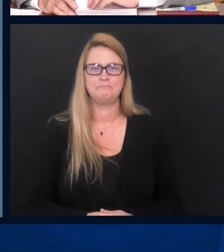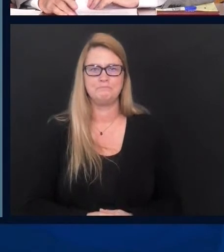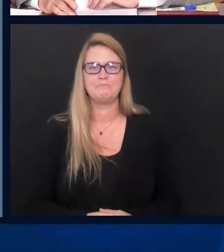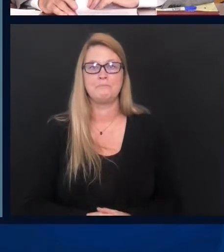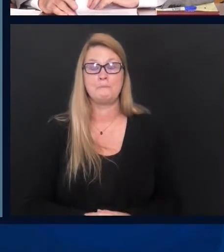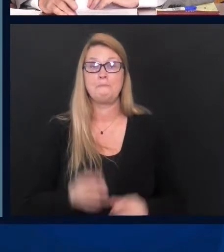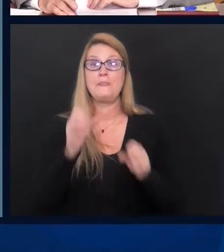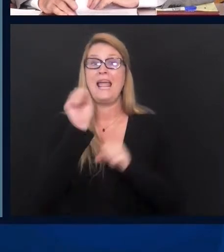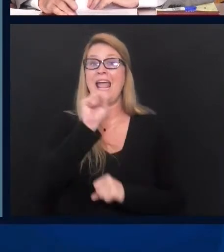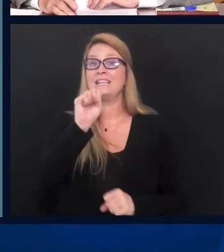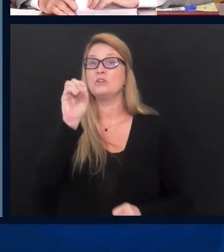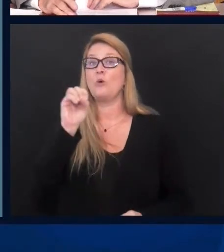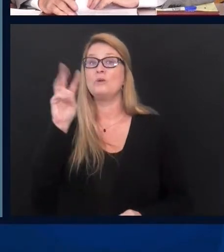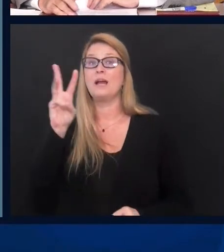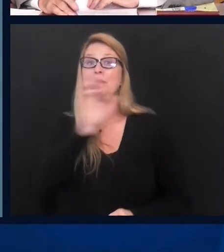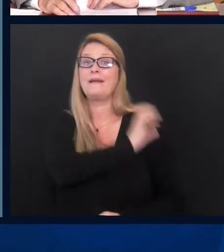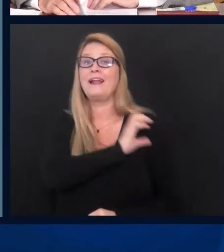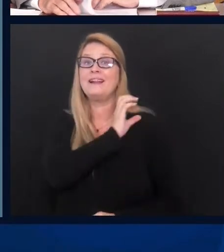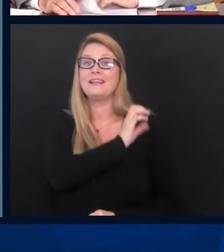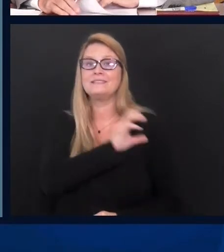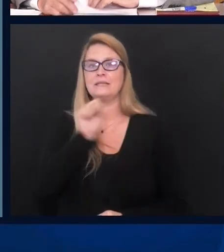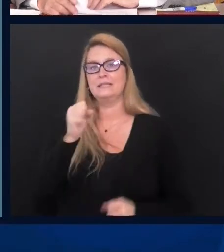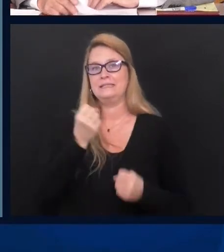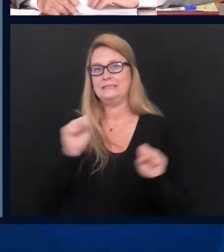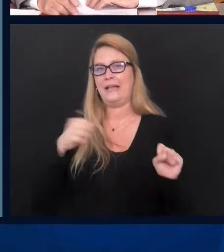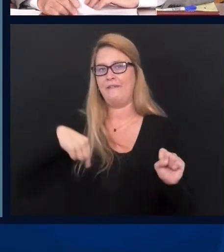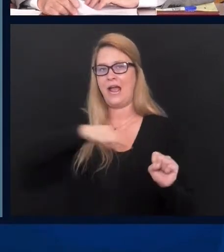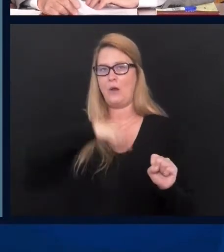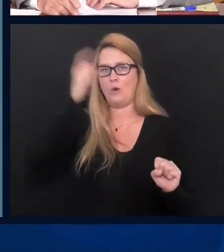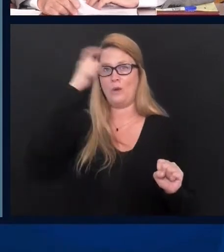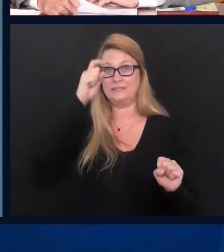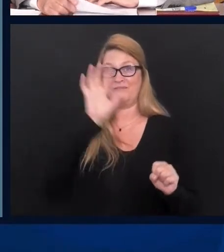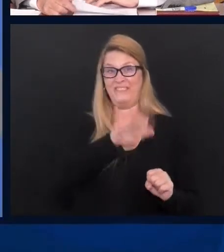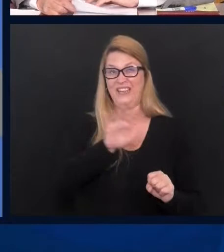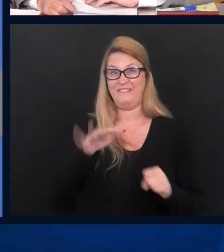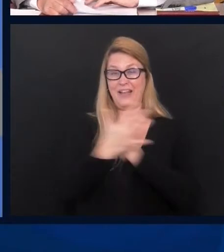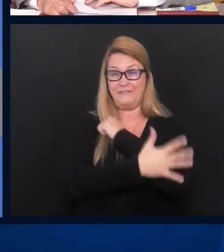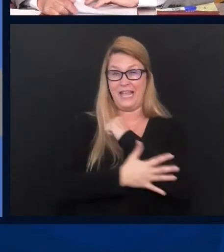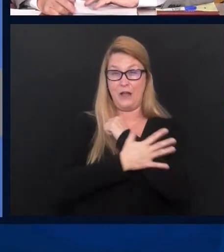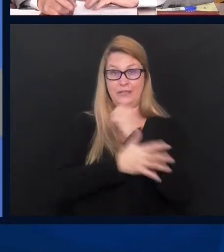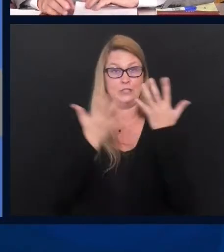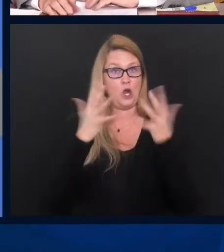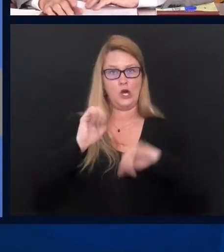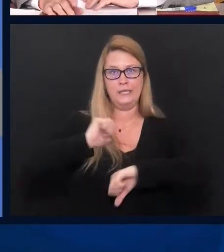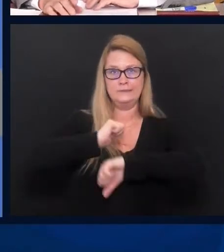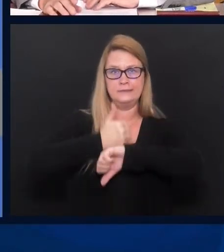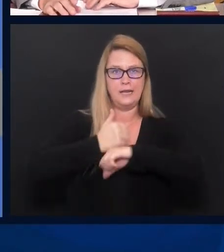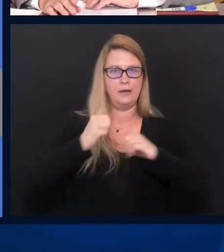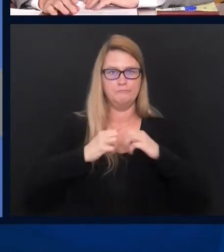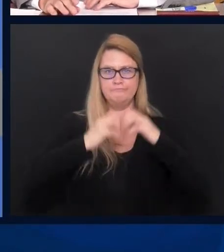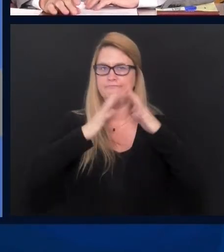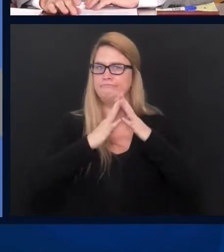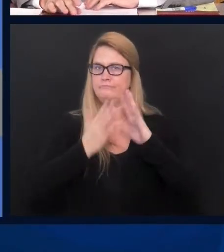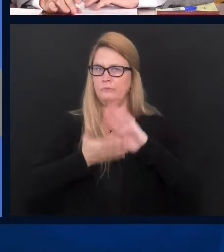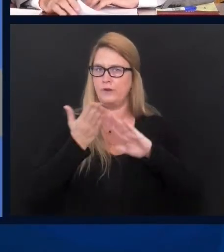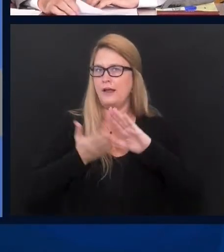as saving our wisdom clinics, all 55 counties up and going. You know, you got to watch all and any weather